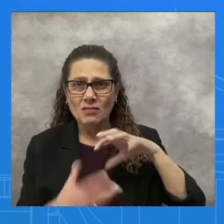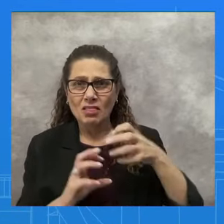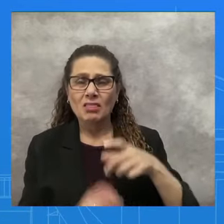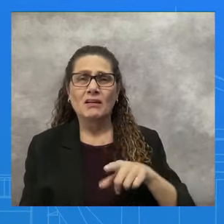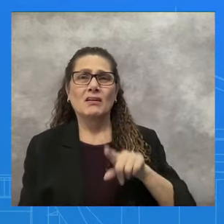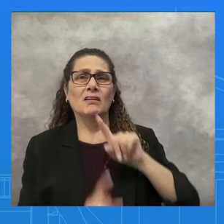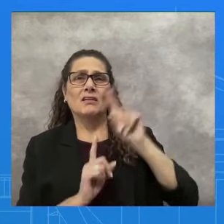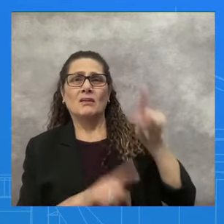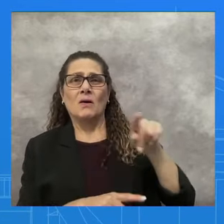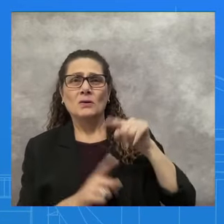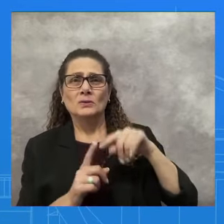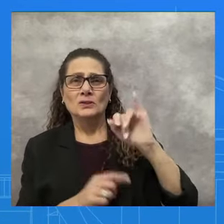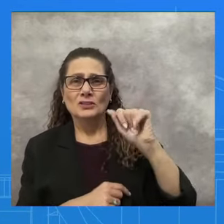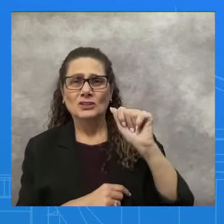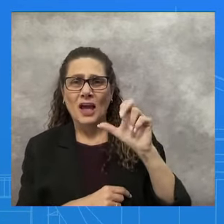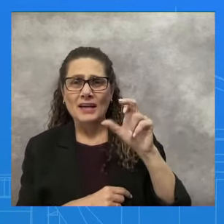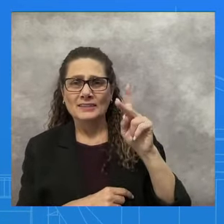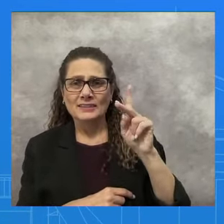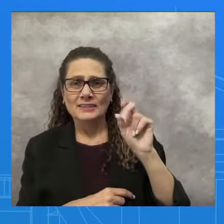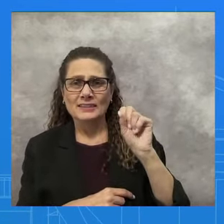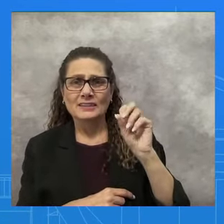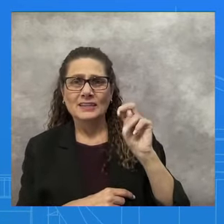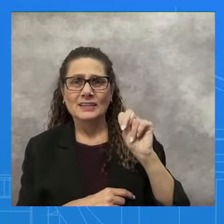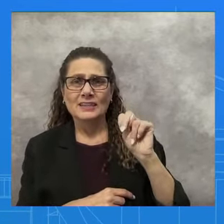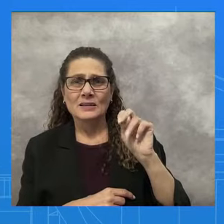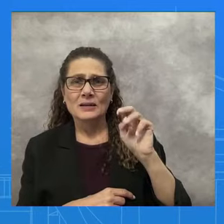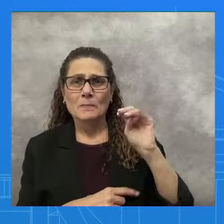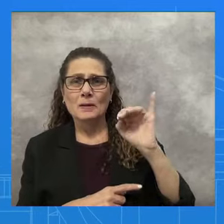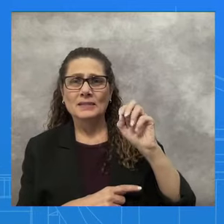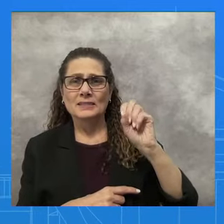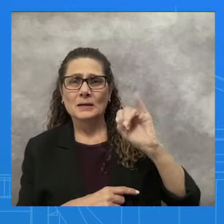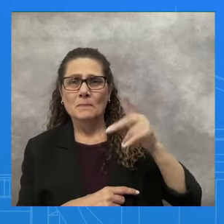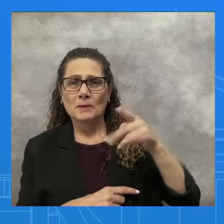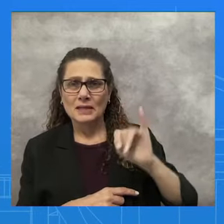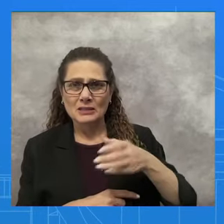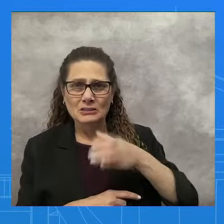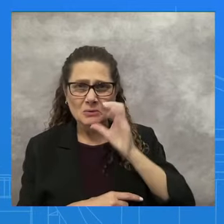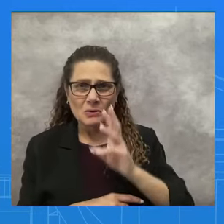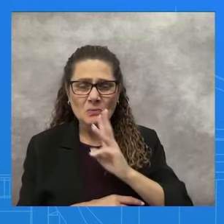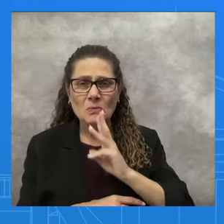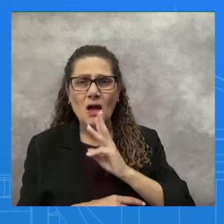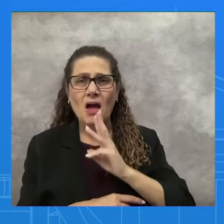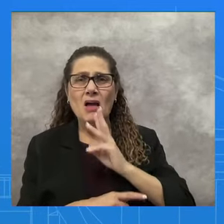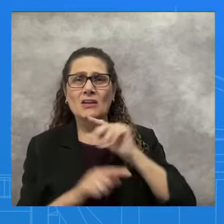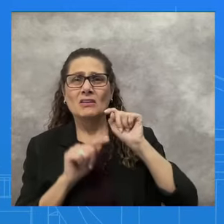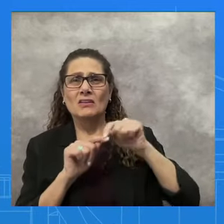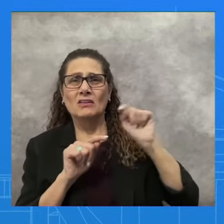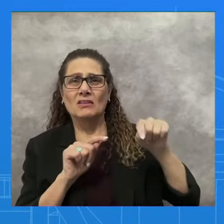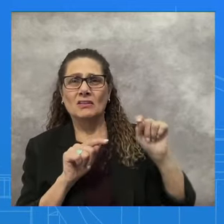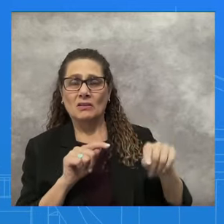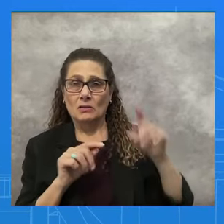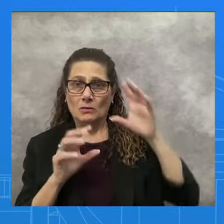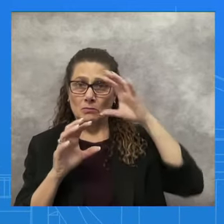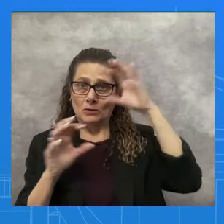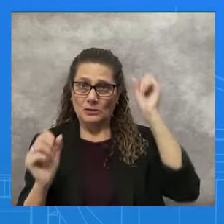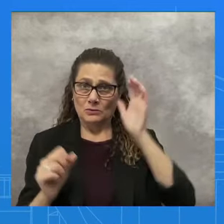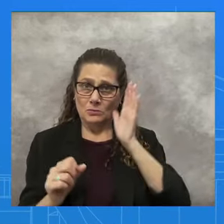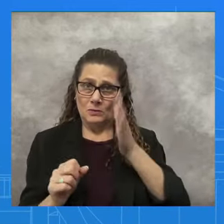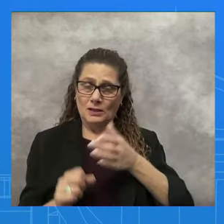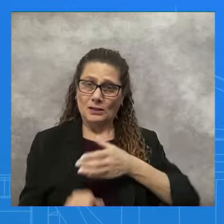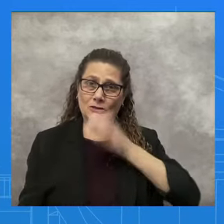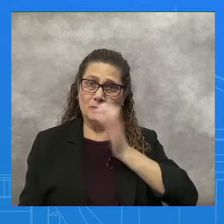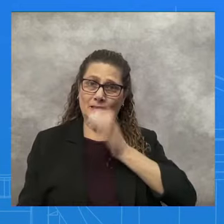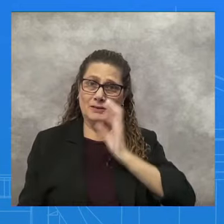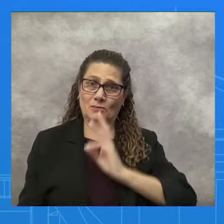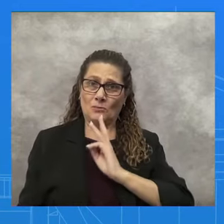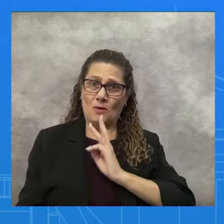situations with the water, but are you expecting the optics of the president drinking water tomorrow? I can say this, that the president has no concerns with drinking